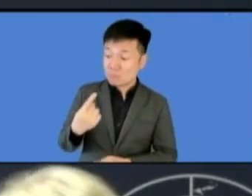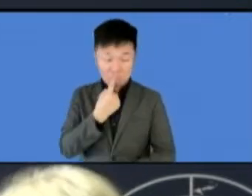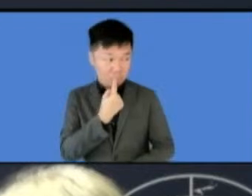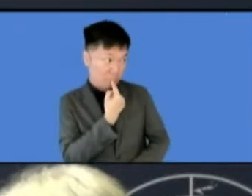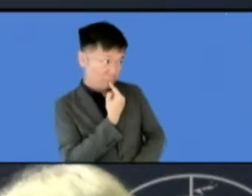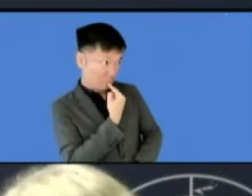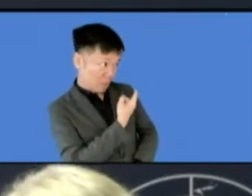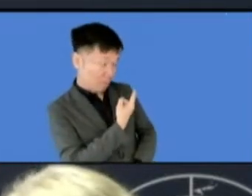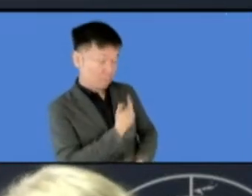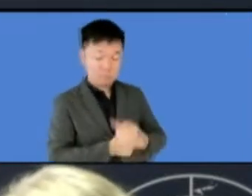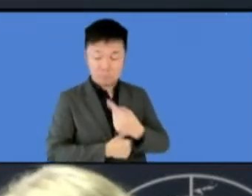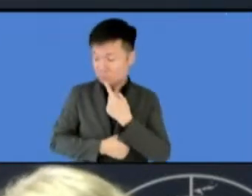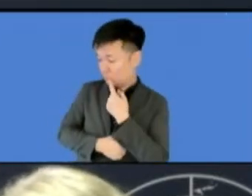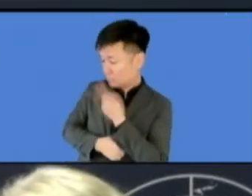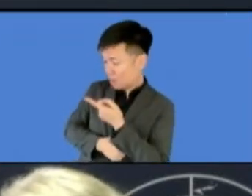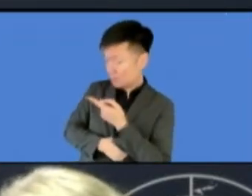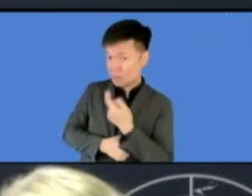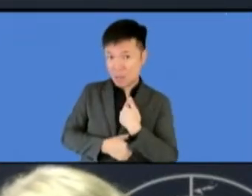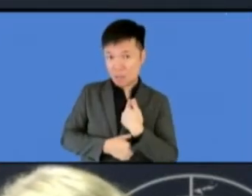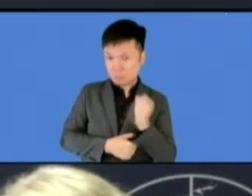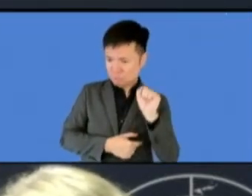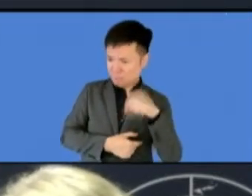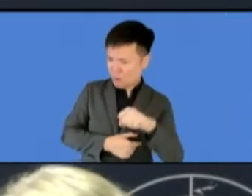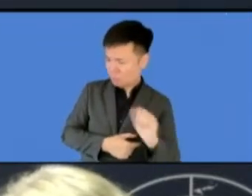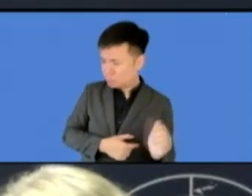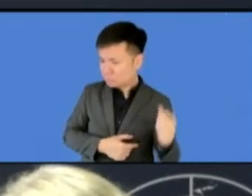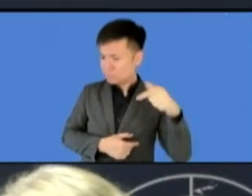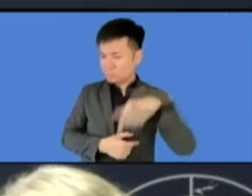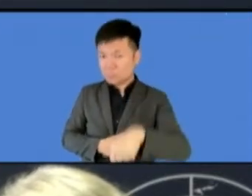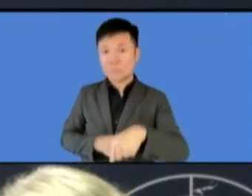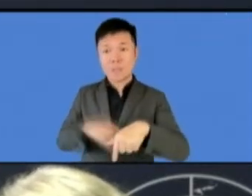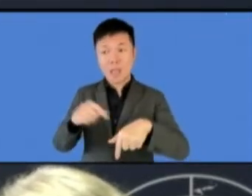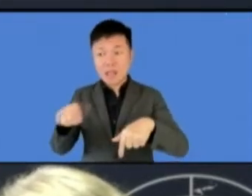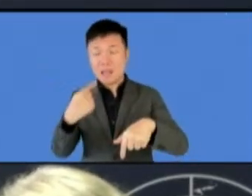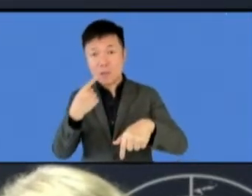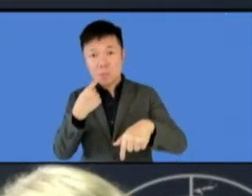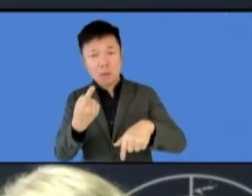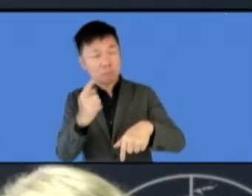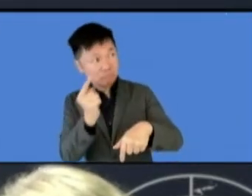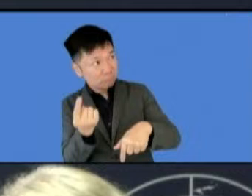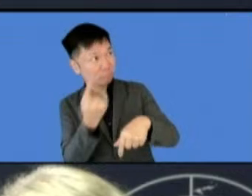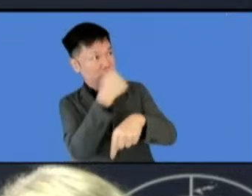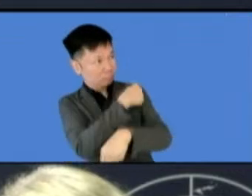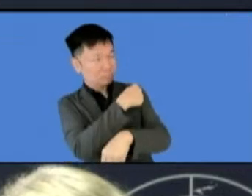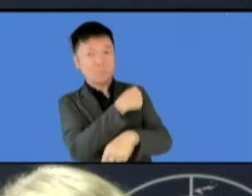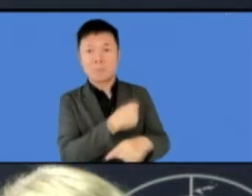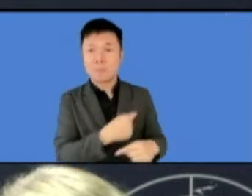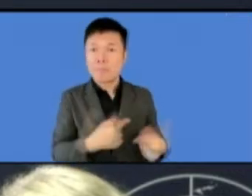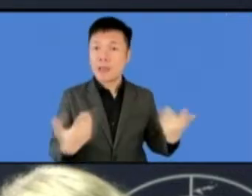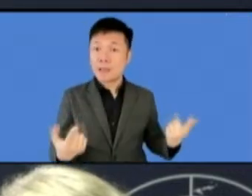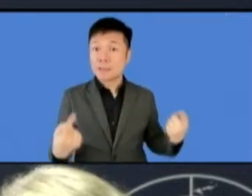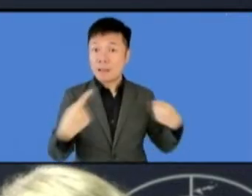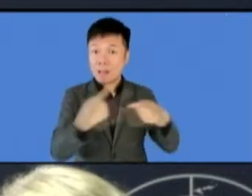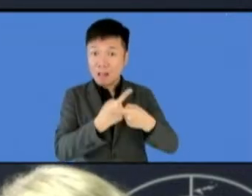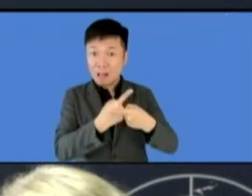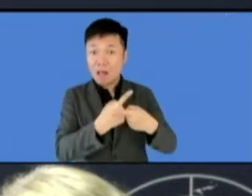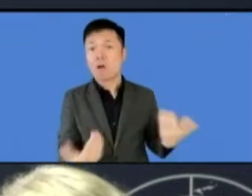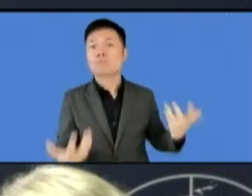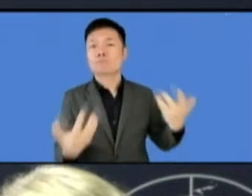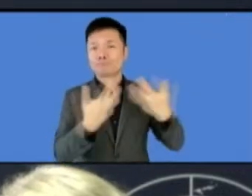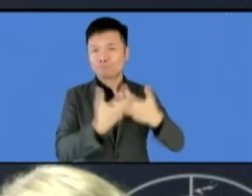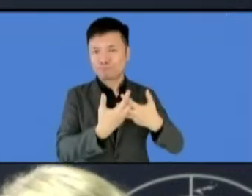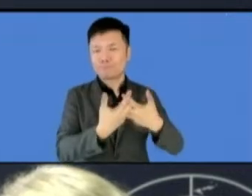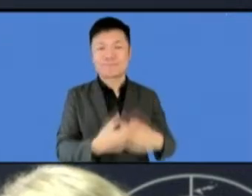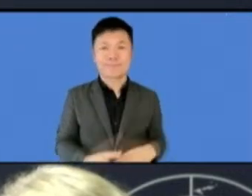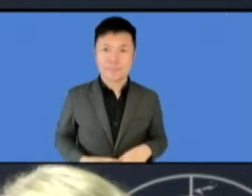that's relevant to the present, as well as a voice that's relevant to the future, as well as representing a voice from the past as well?